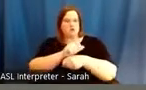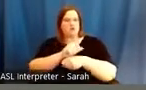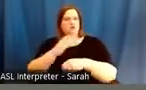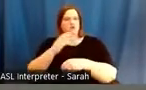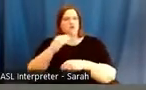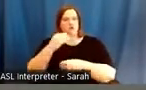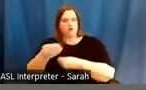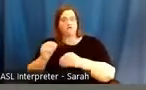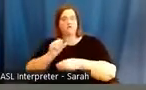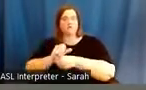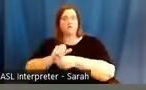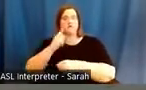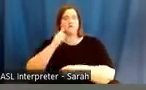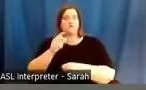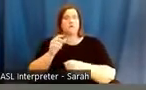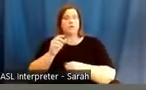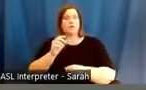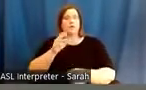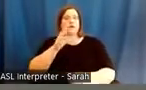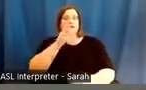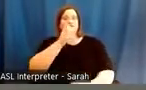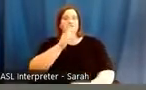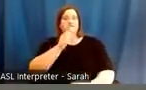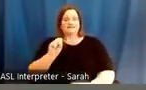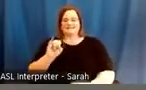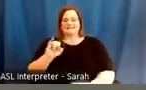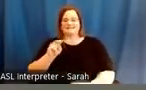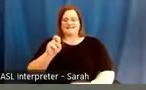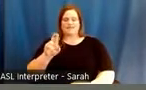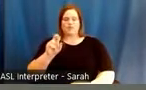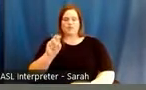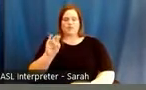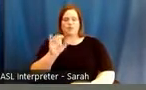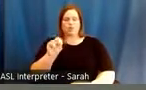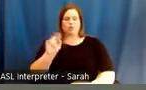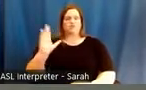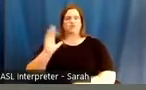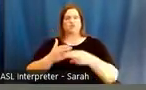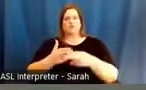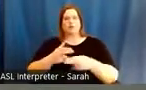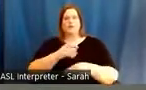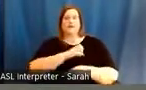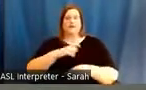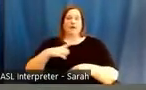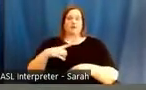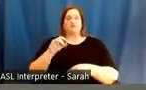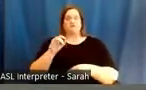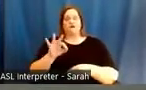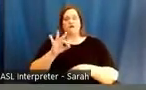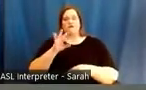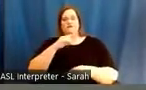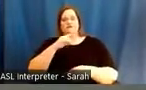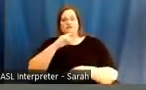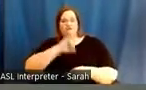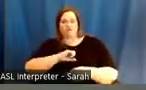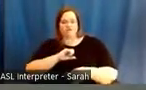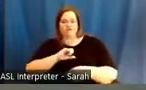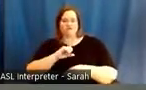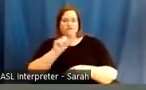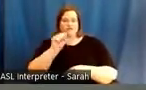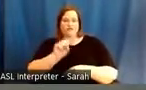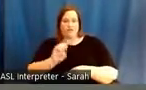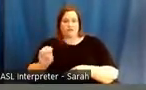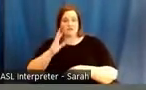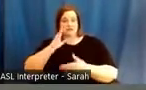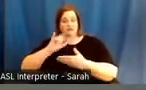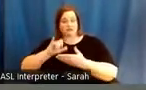work for Senior Solutions, which some of you will remember used to be called the Council on Aging for Southeastern Vermont. And because of